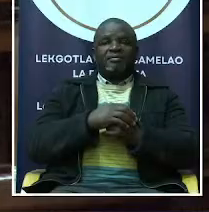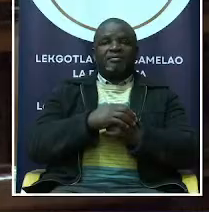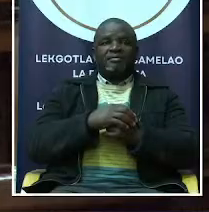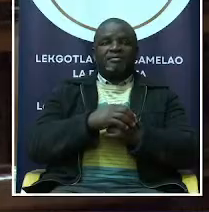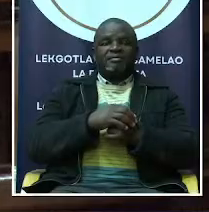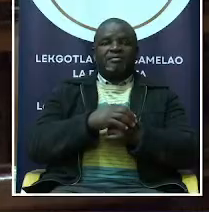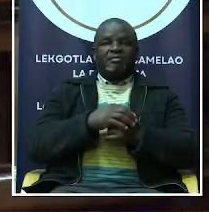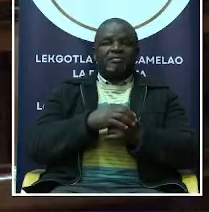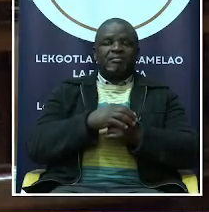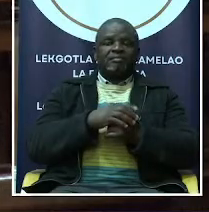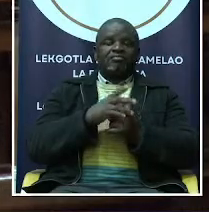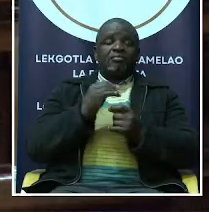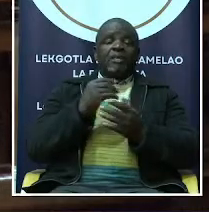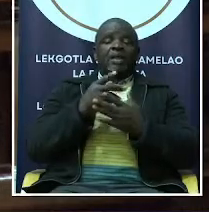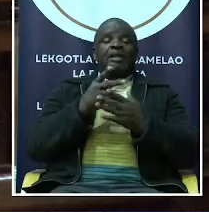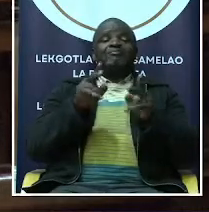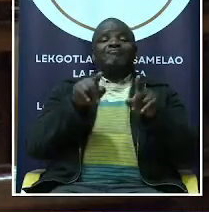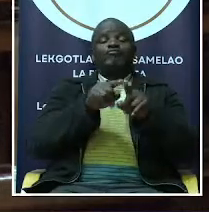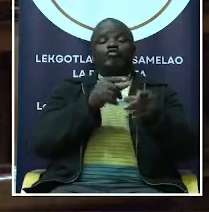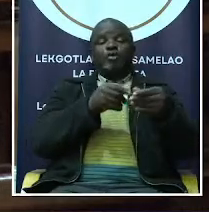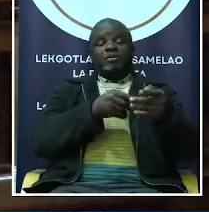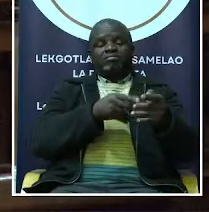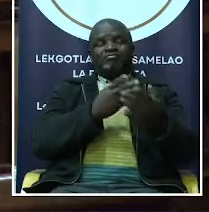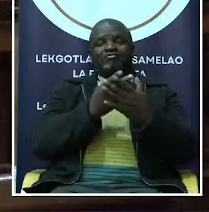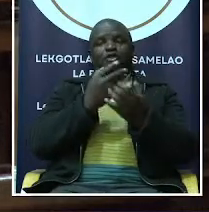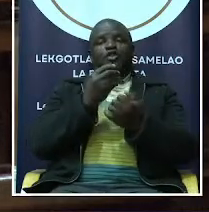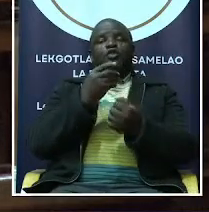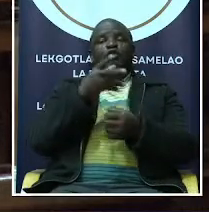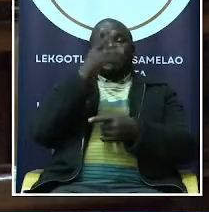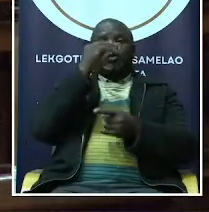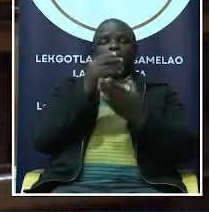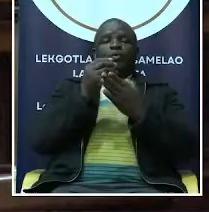the Student Charter seeks to address